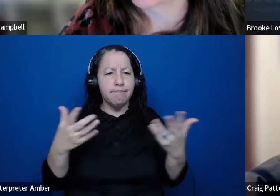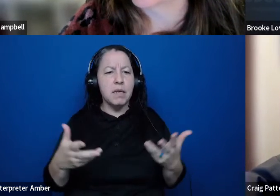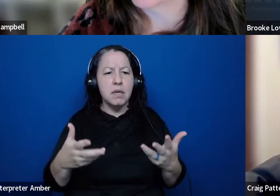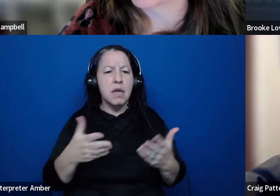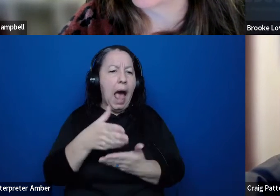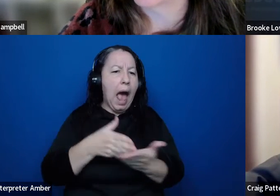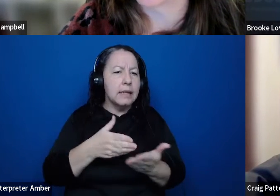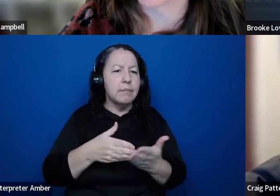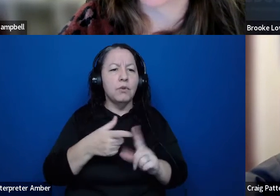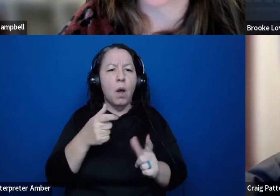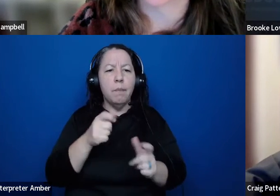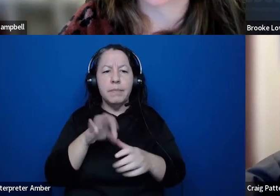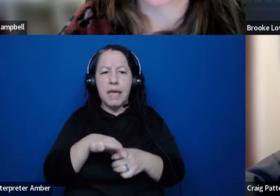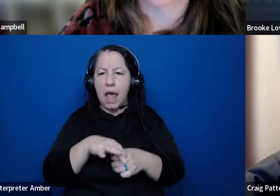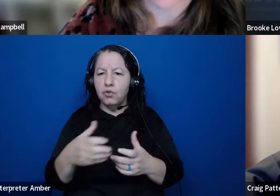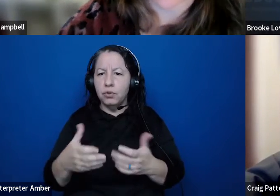election.